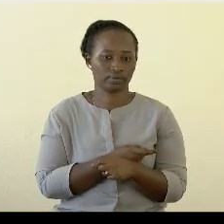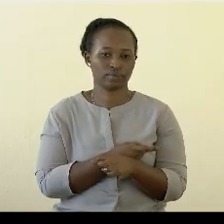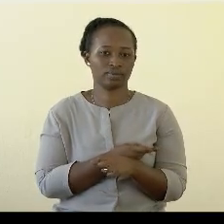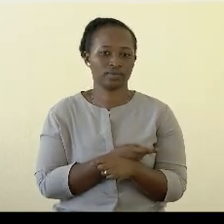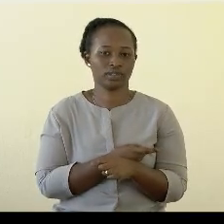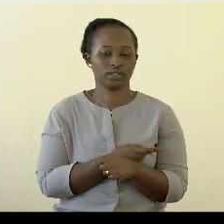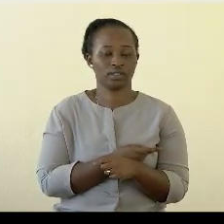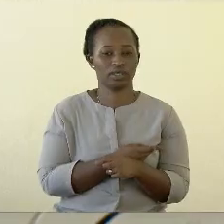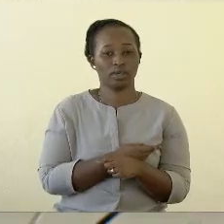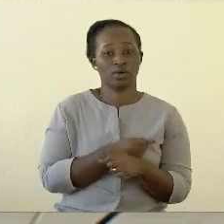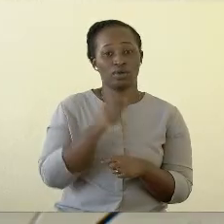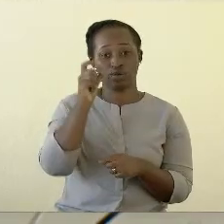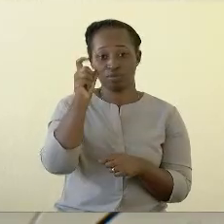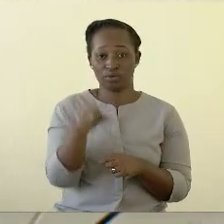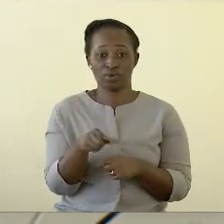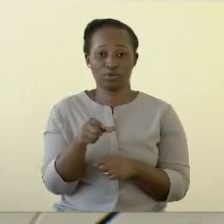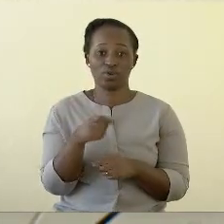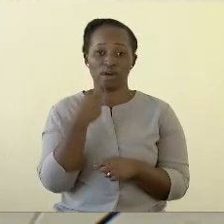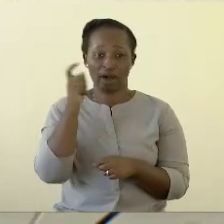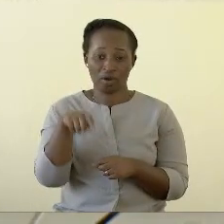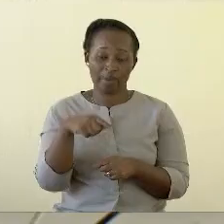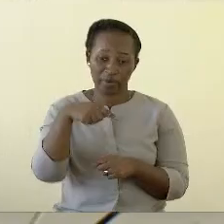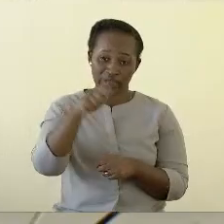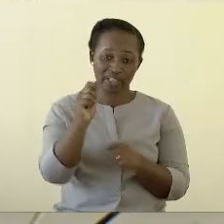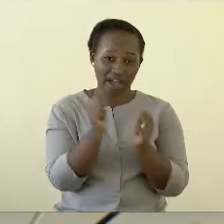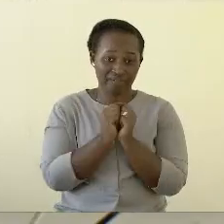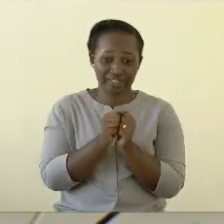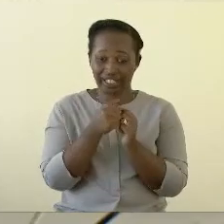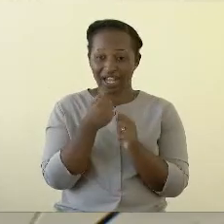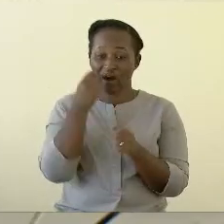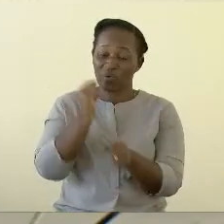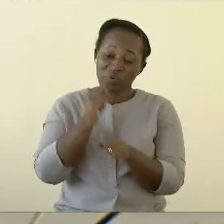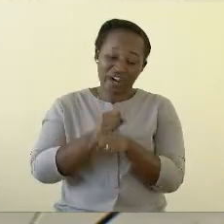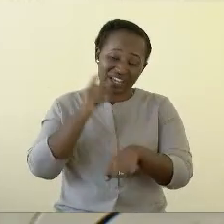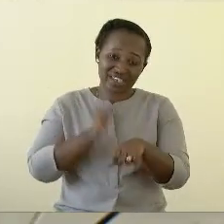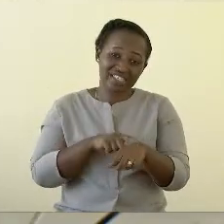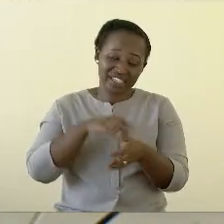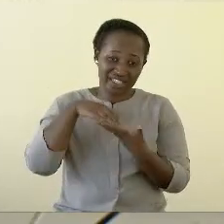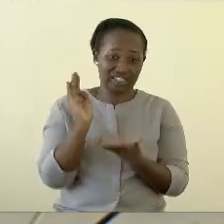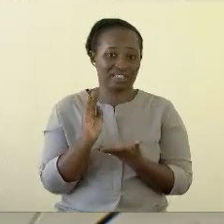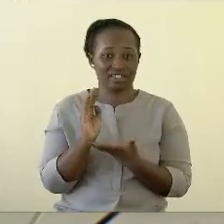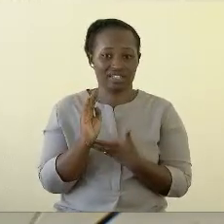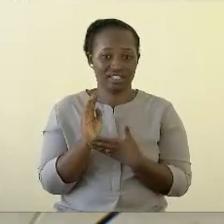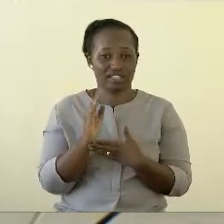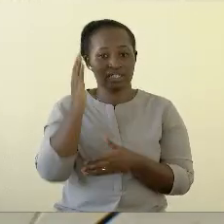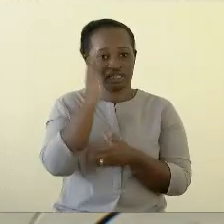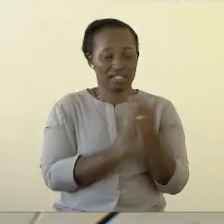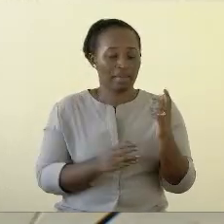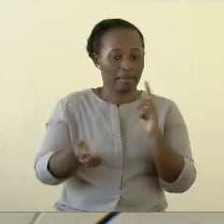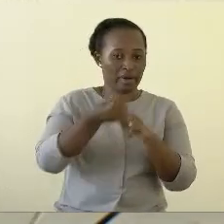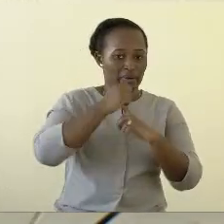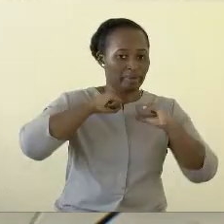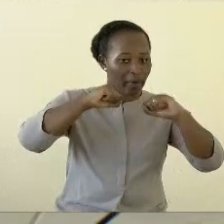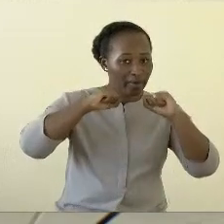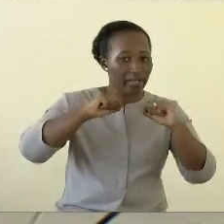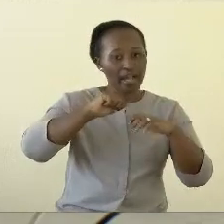The best cheetah would have to go more than 102 kilometers per hour. So one that hits a 90, one